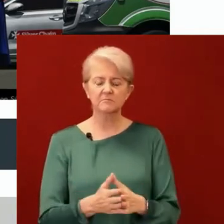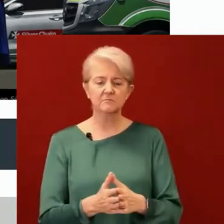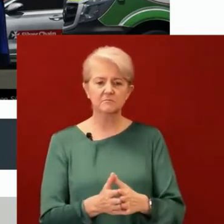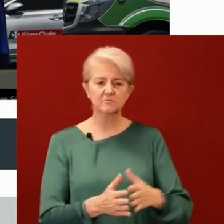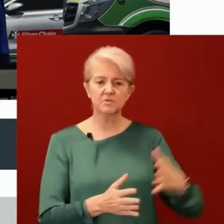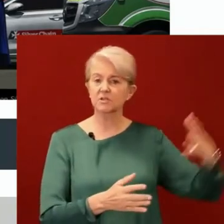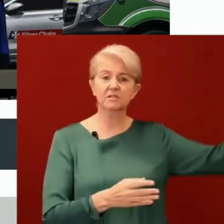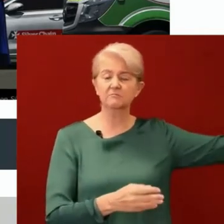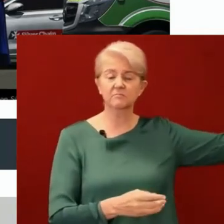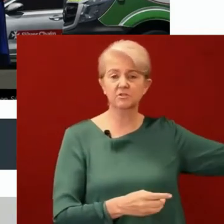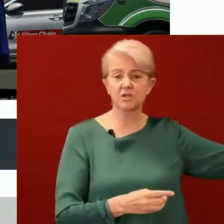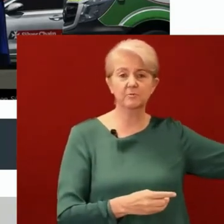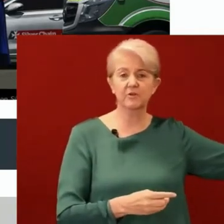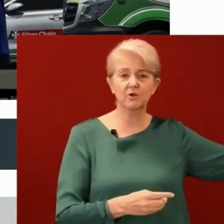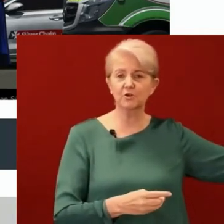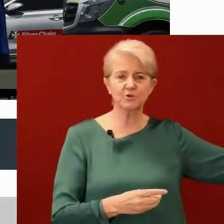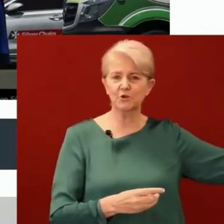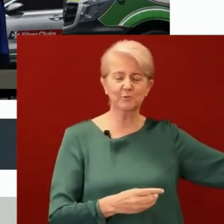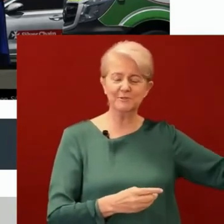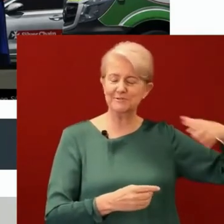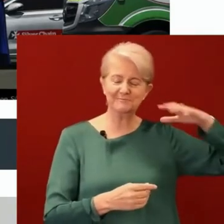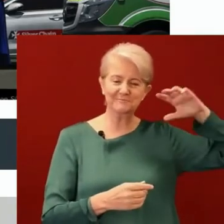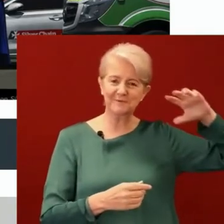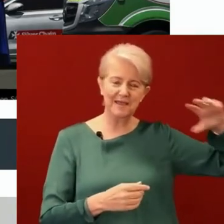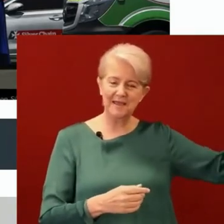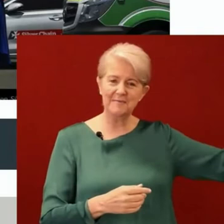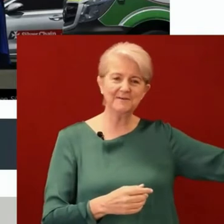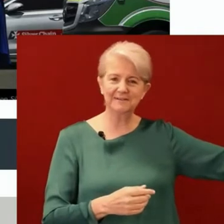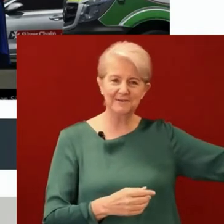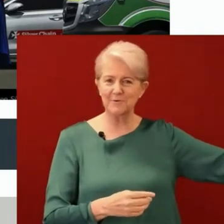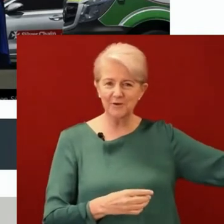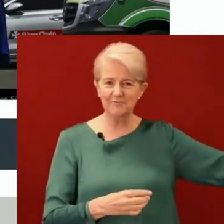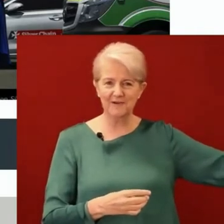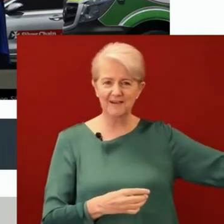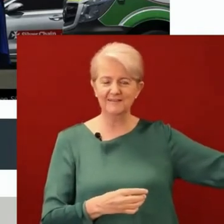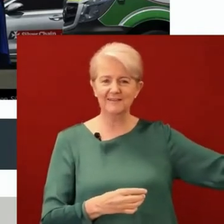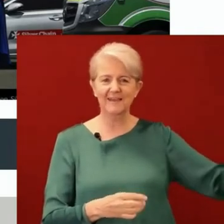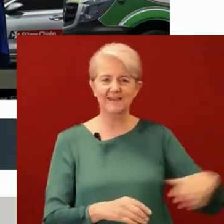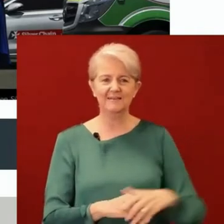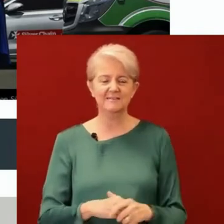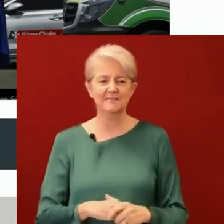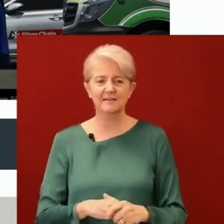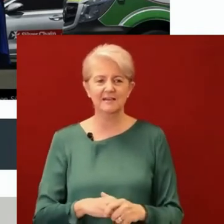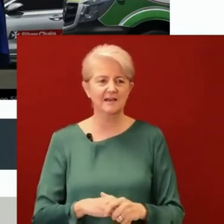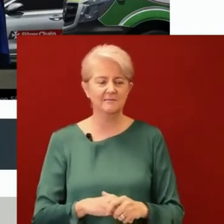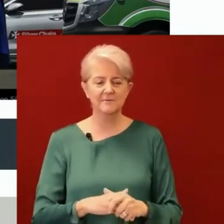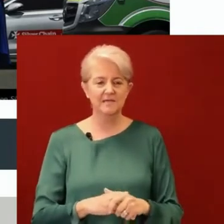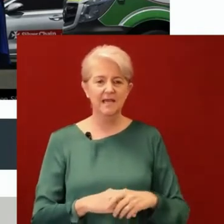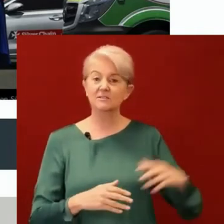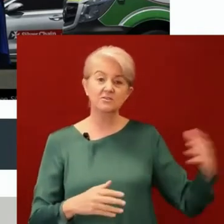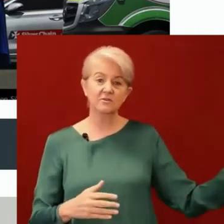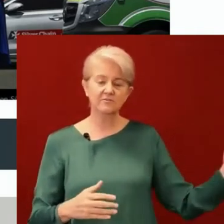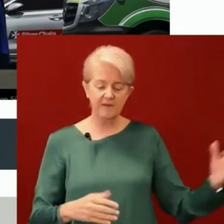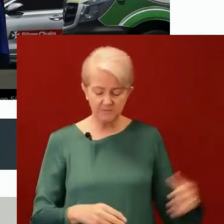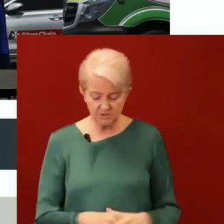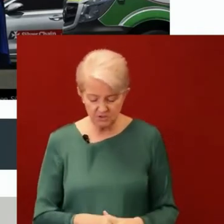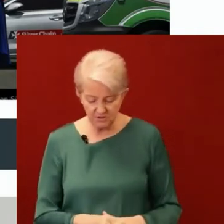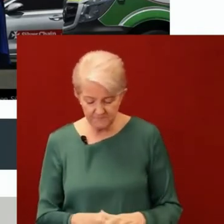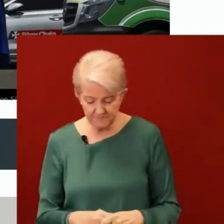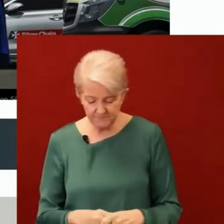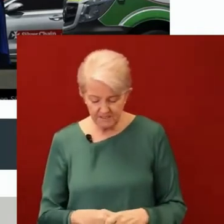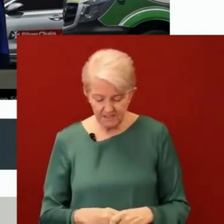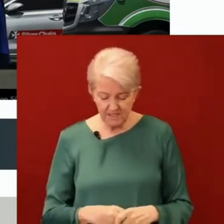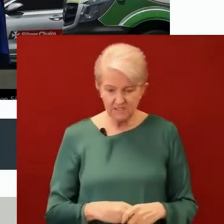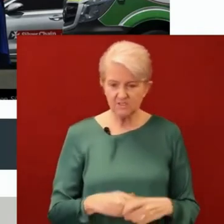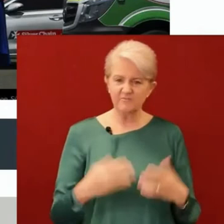but certainly the gentleman that got the job is eminently qualified and is doing a fabulous